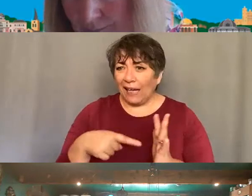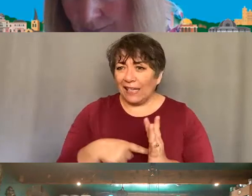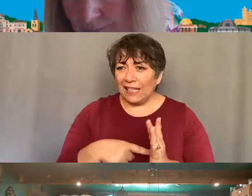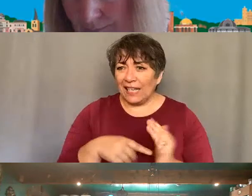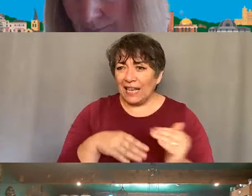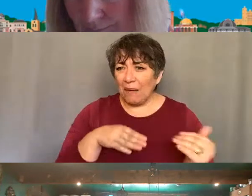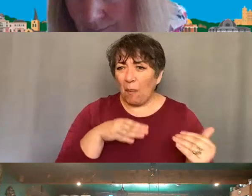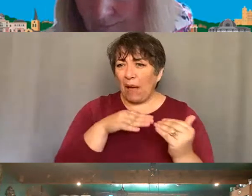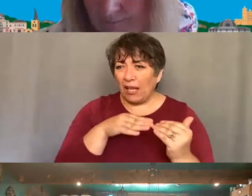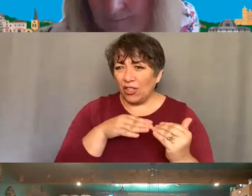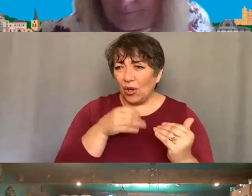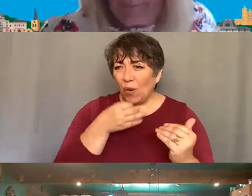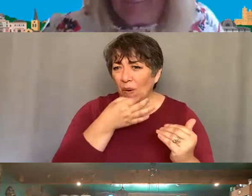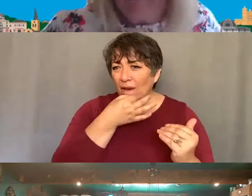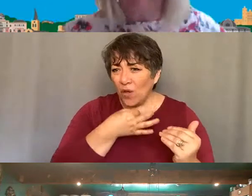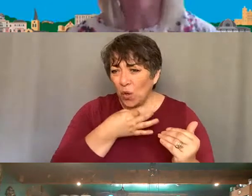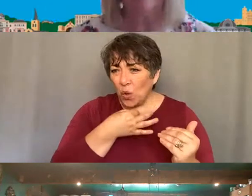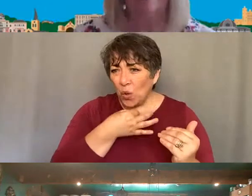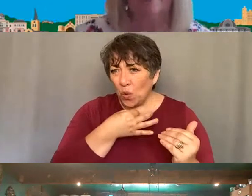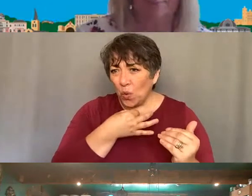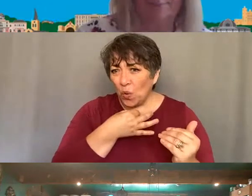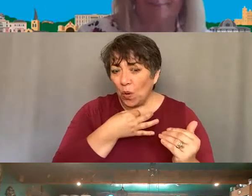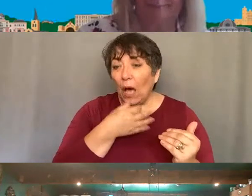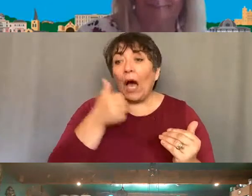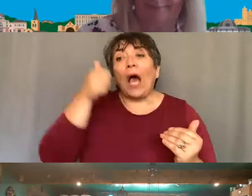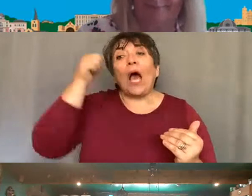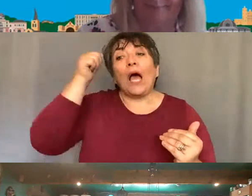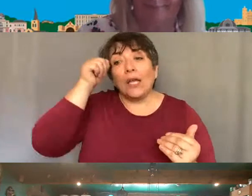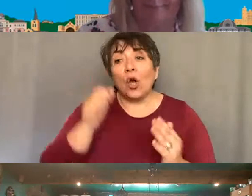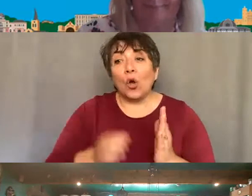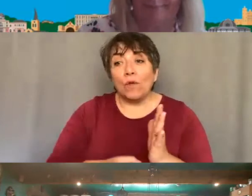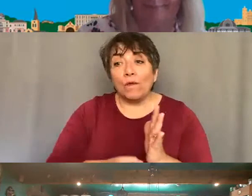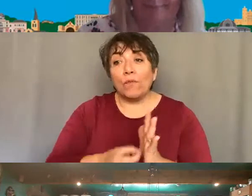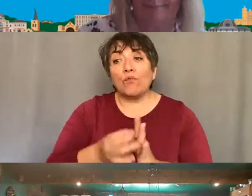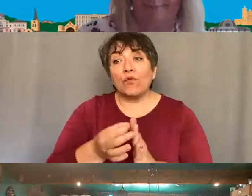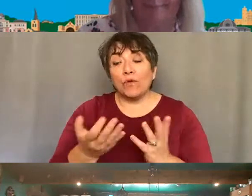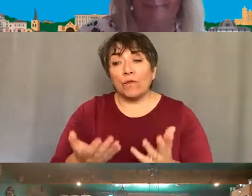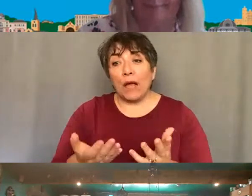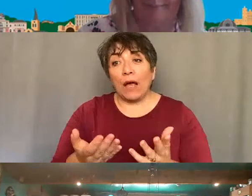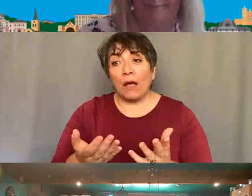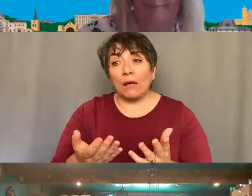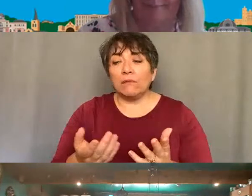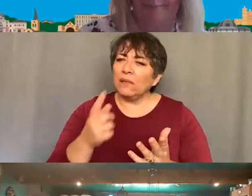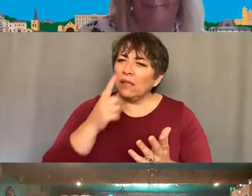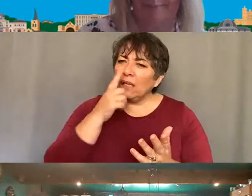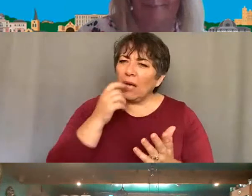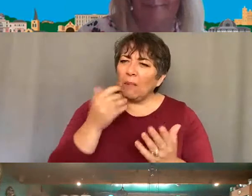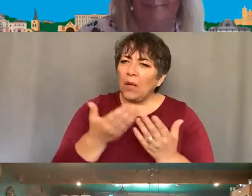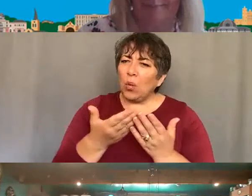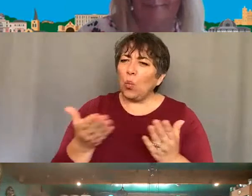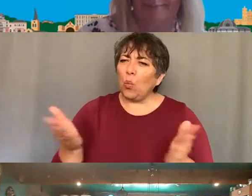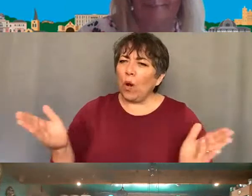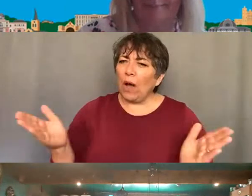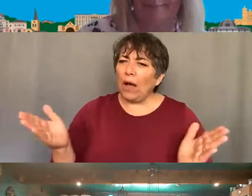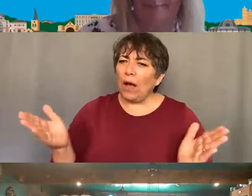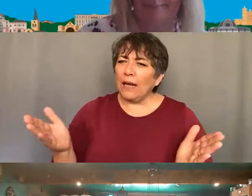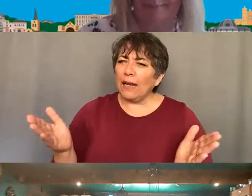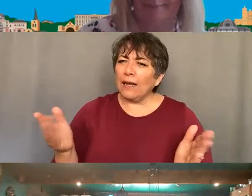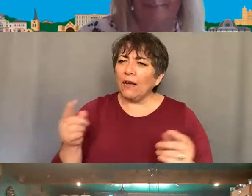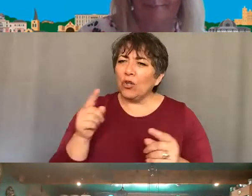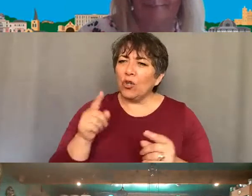I was just wondering how that has progressed and whether the MOL is now widely available to surgeries that use EMIS,